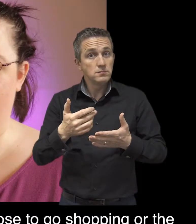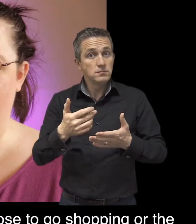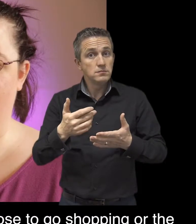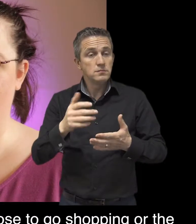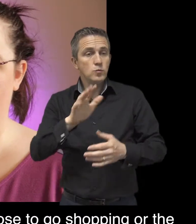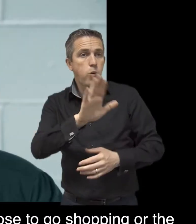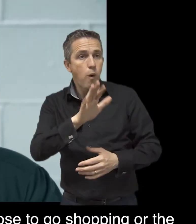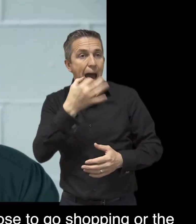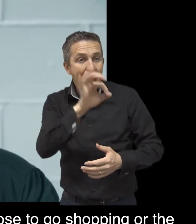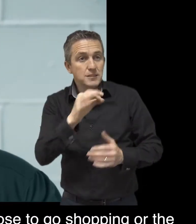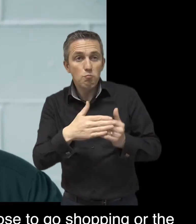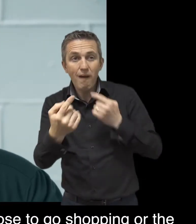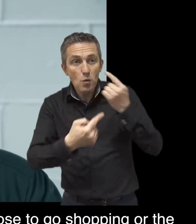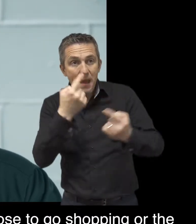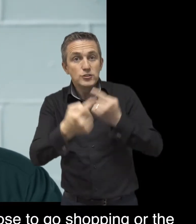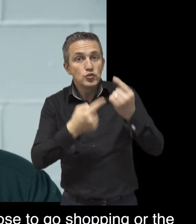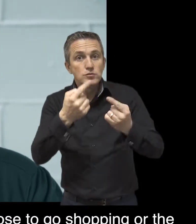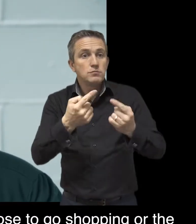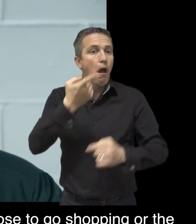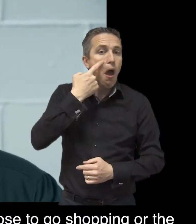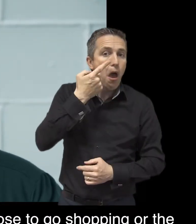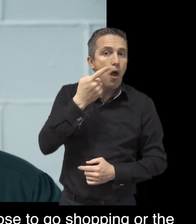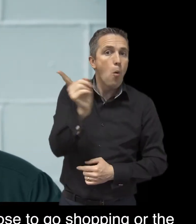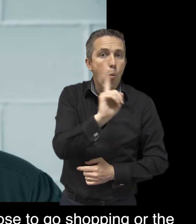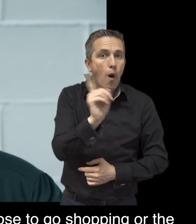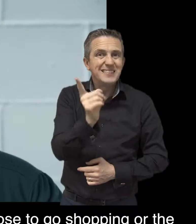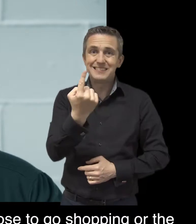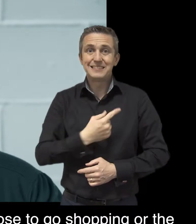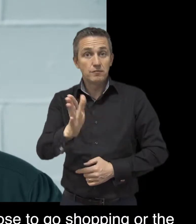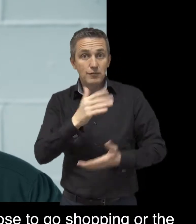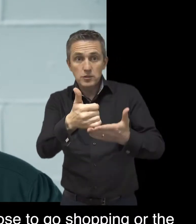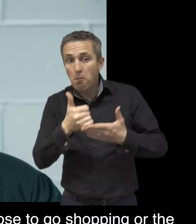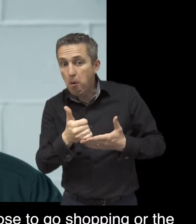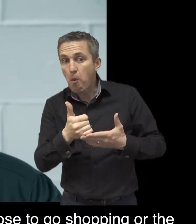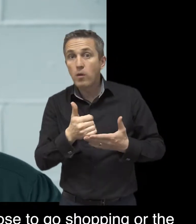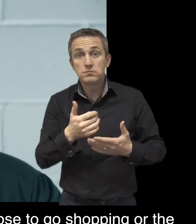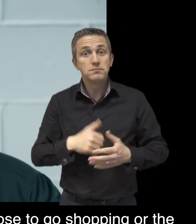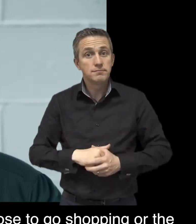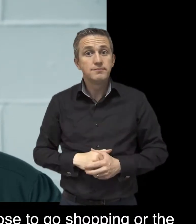a taster of what it would be like.